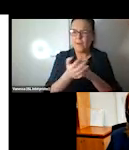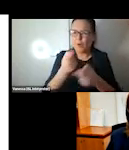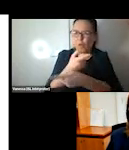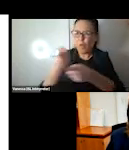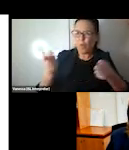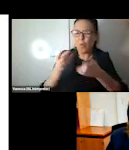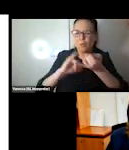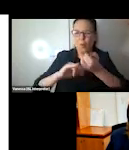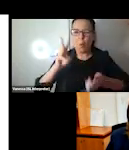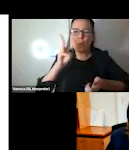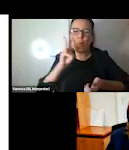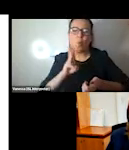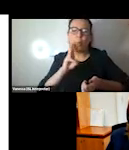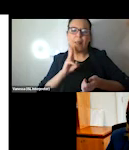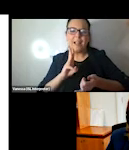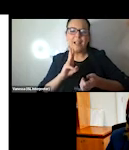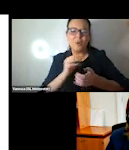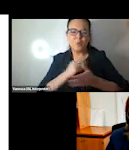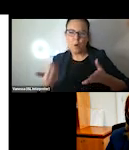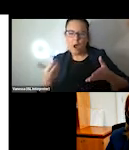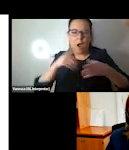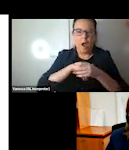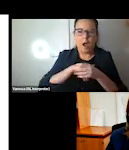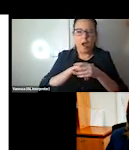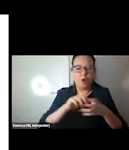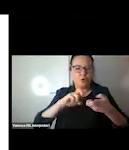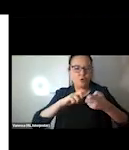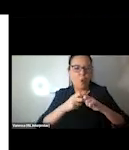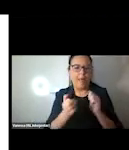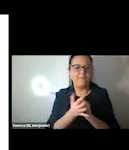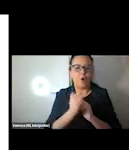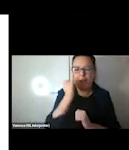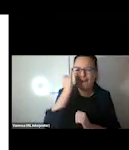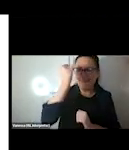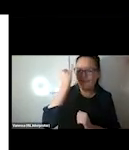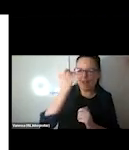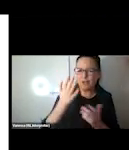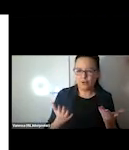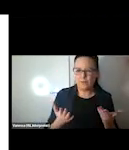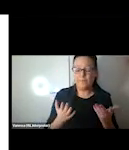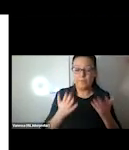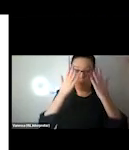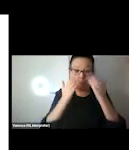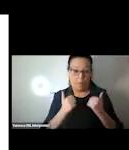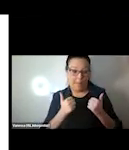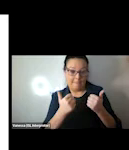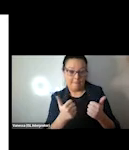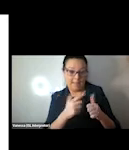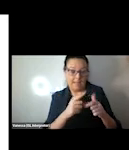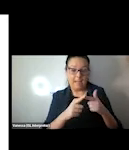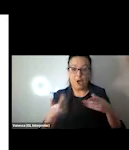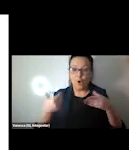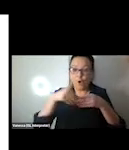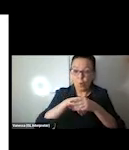a tool for innovation. Because the standard highlights that well-being, inclusion,